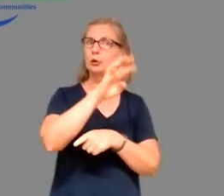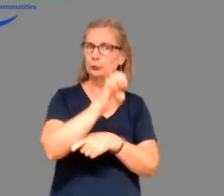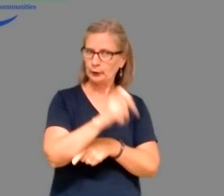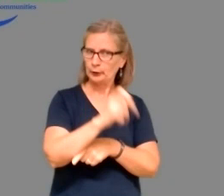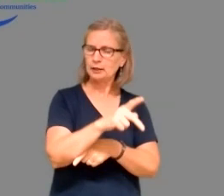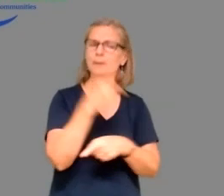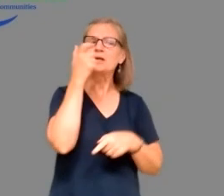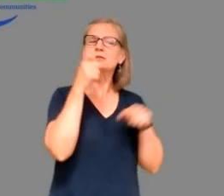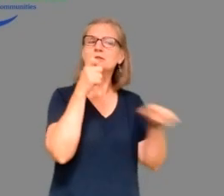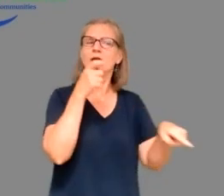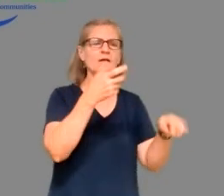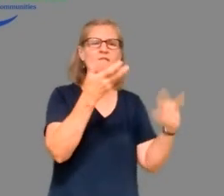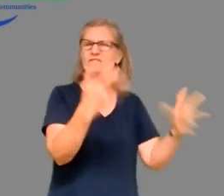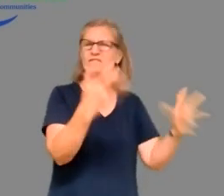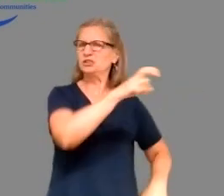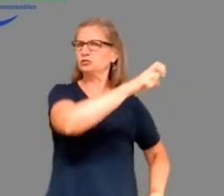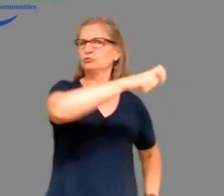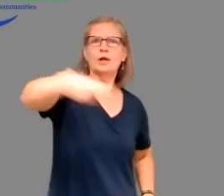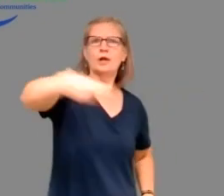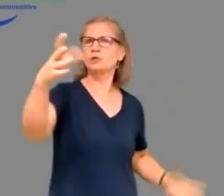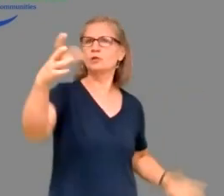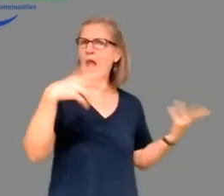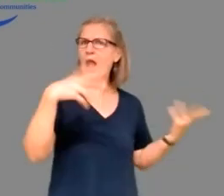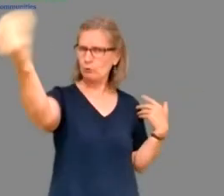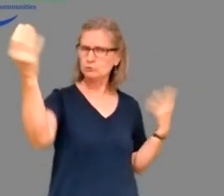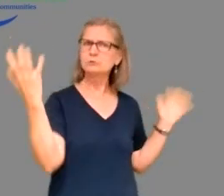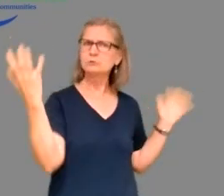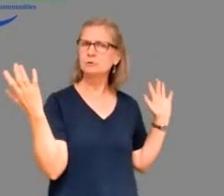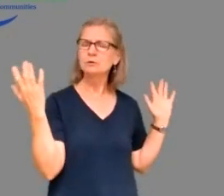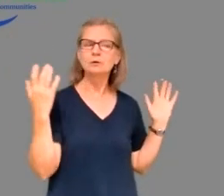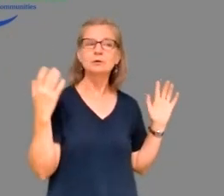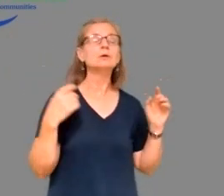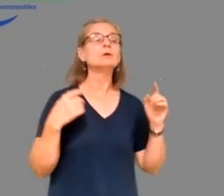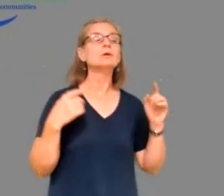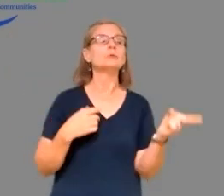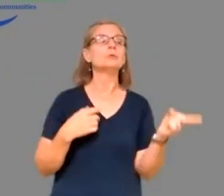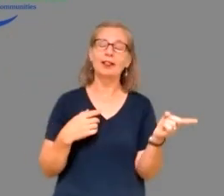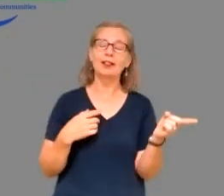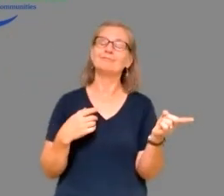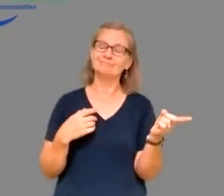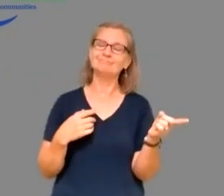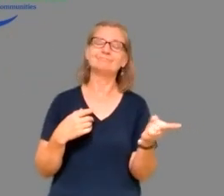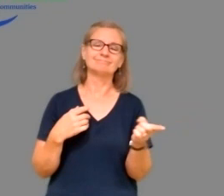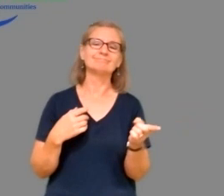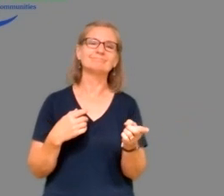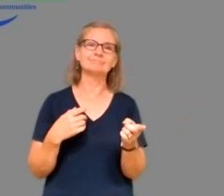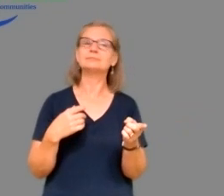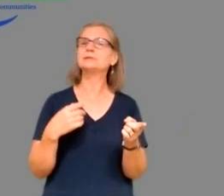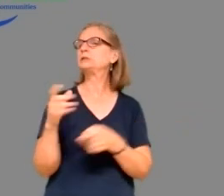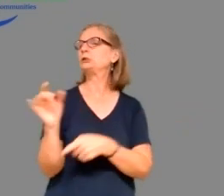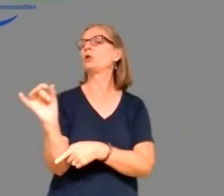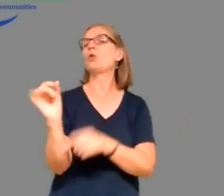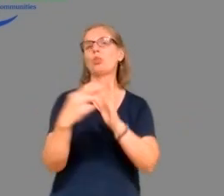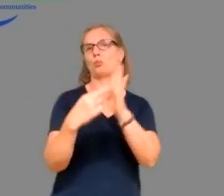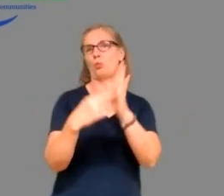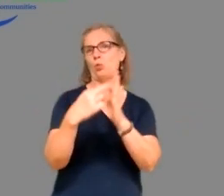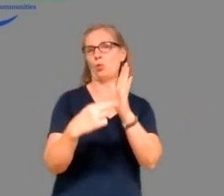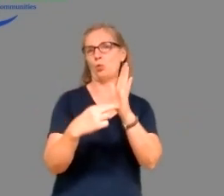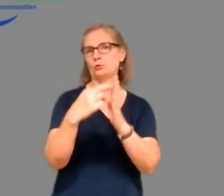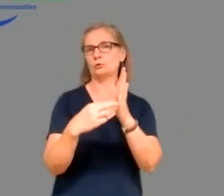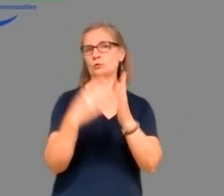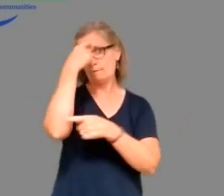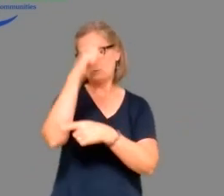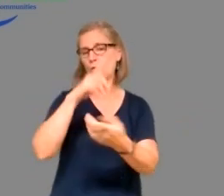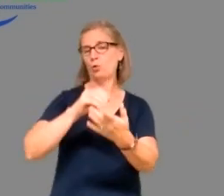Communicable disease reporting for the state of Oregon will continue to follow the same pattern, whether it be for